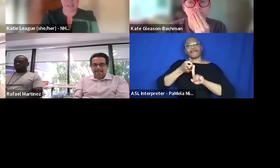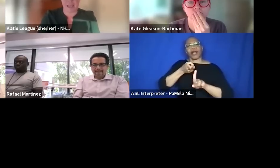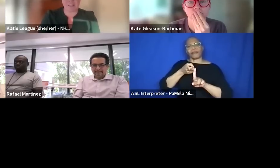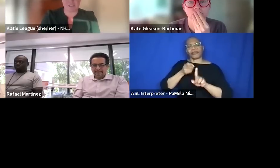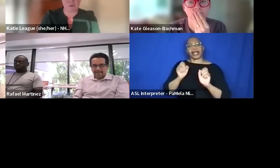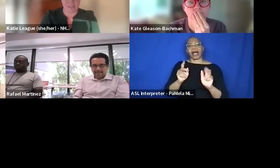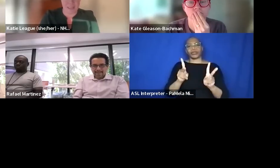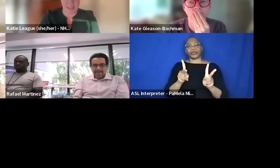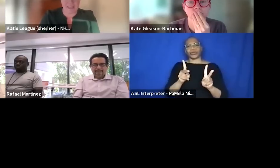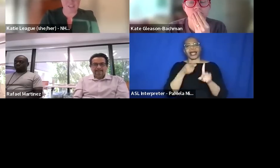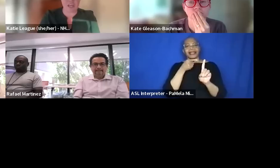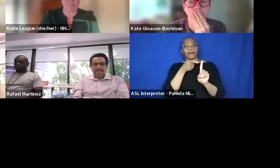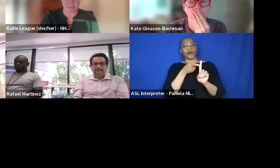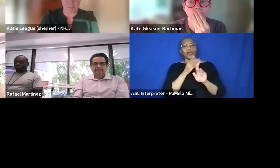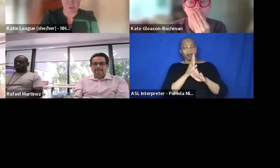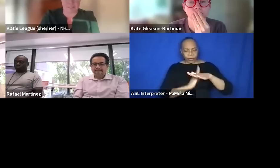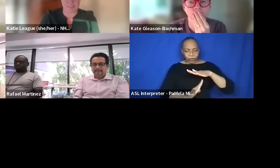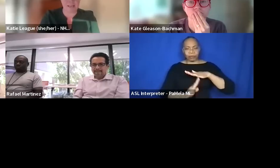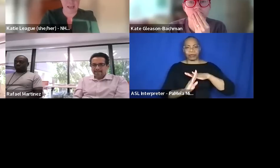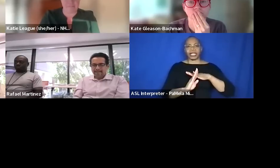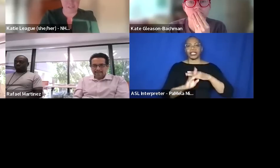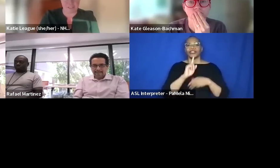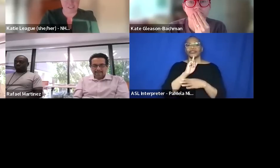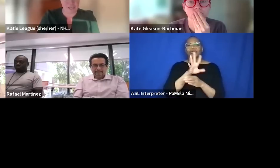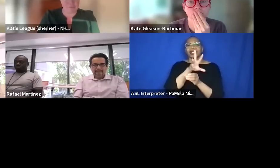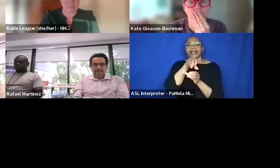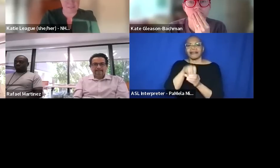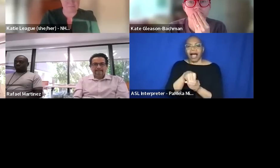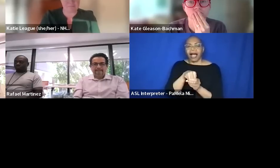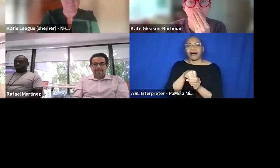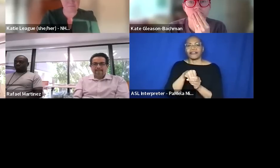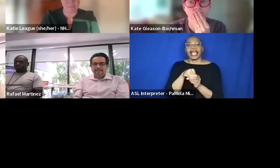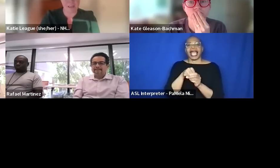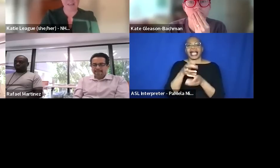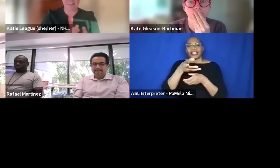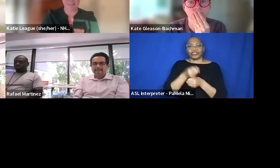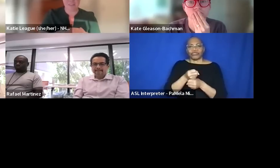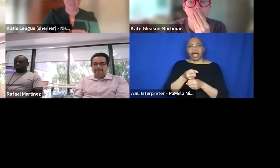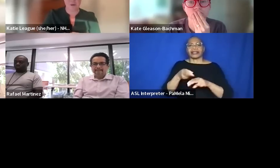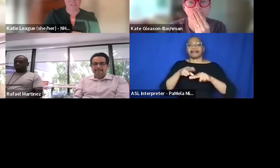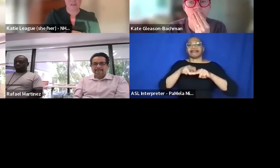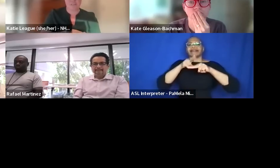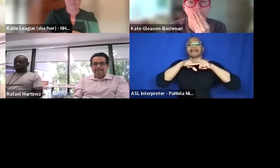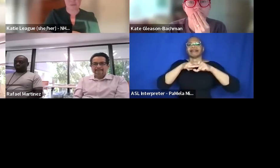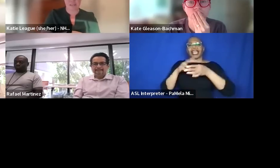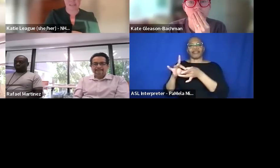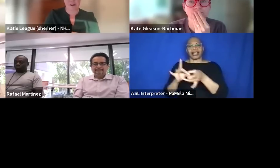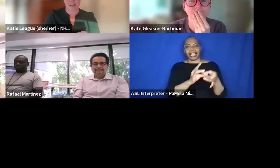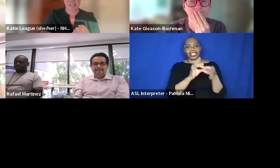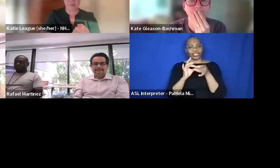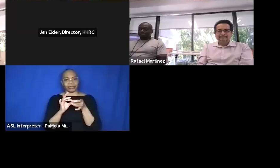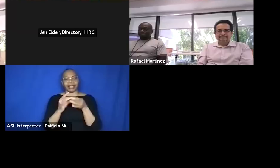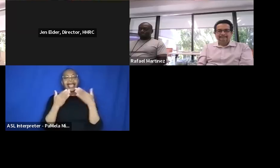of humility to engage and build trust and relationships. Thank you all so much for